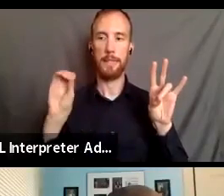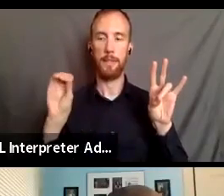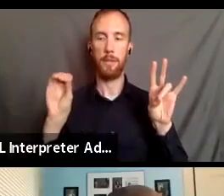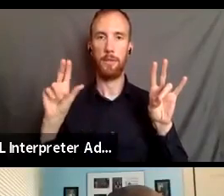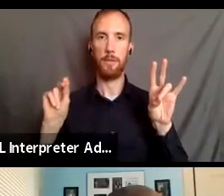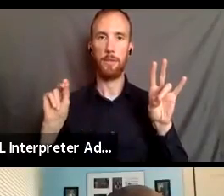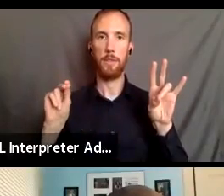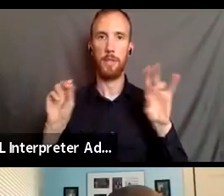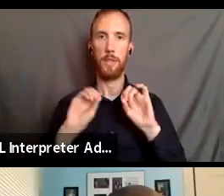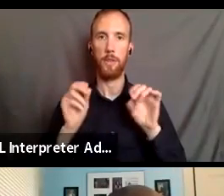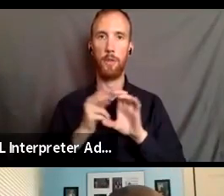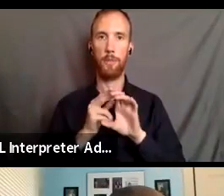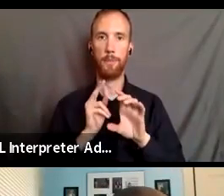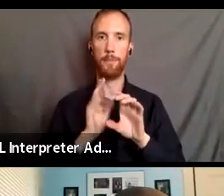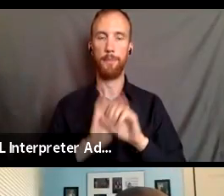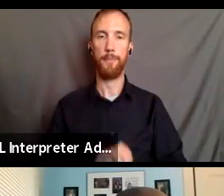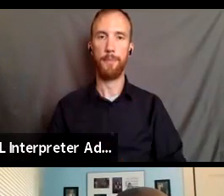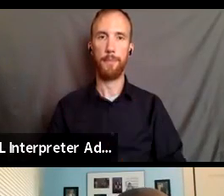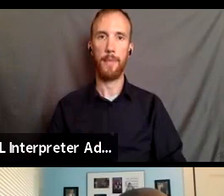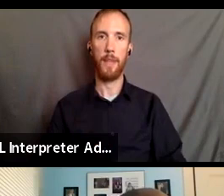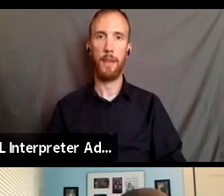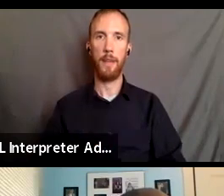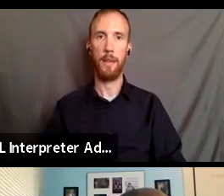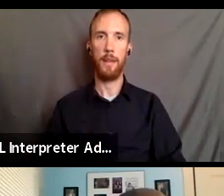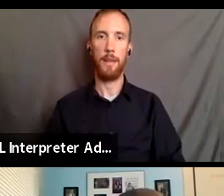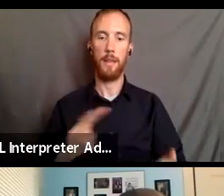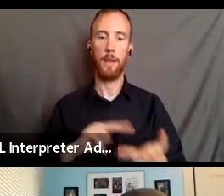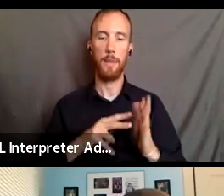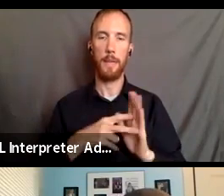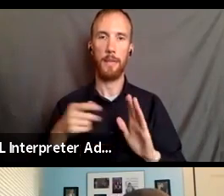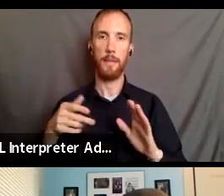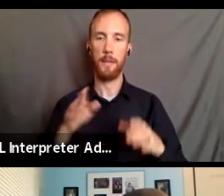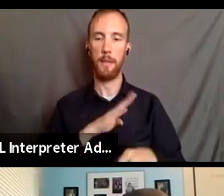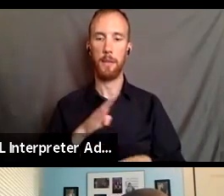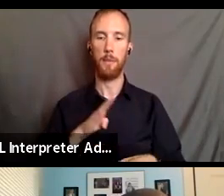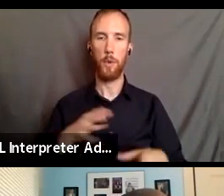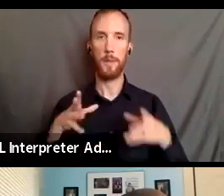abstention this matter is adopted by the board